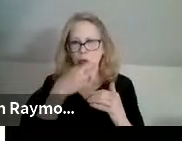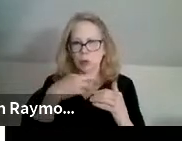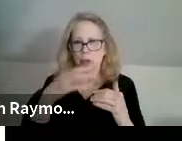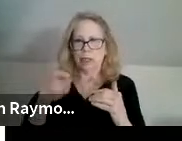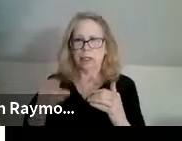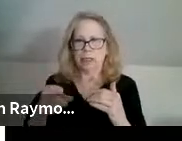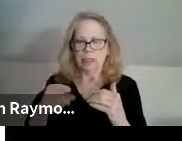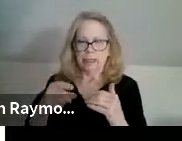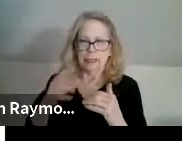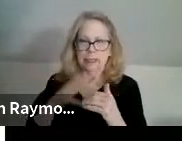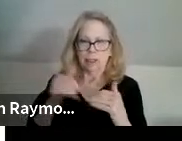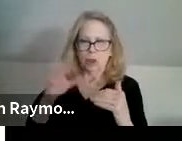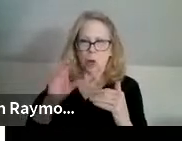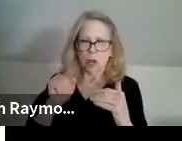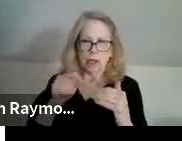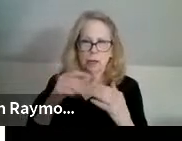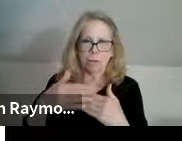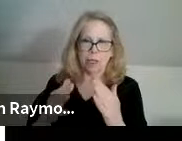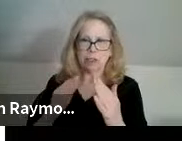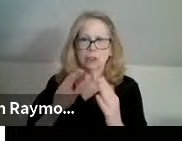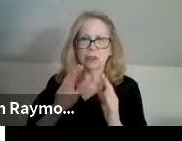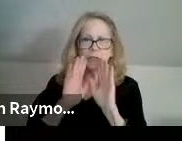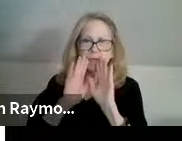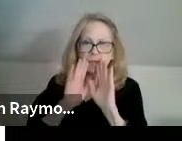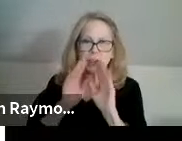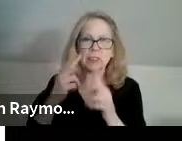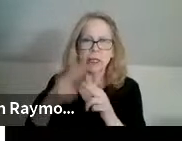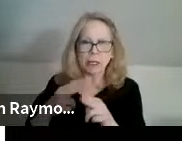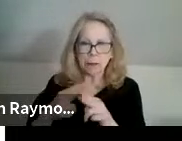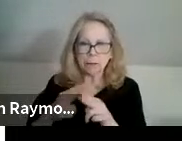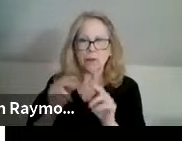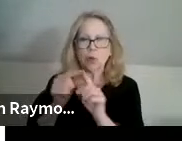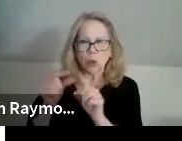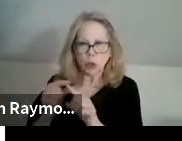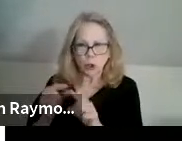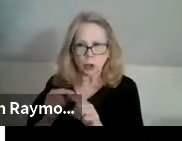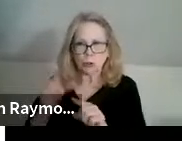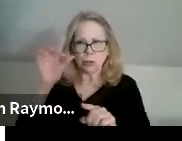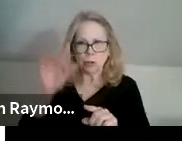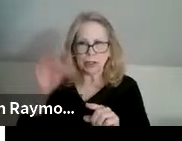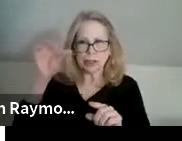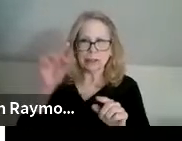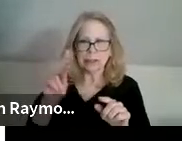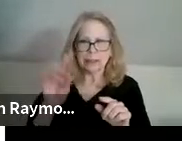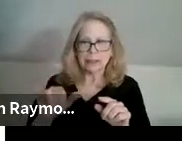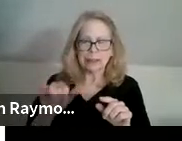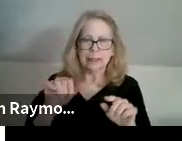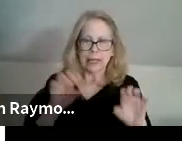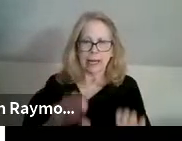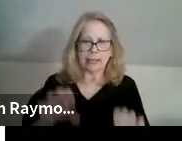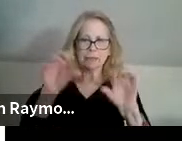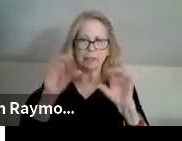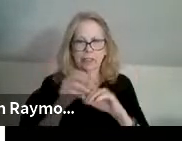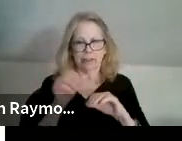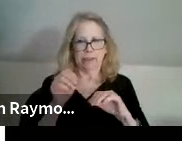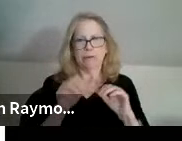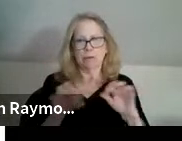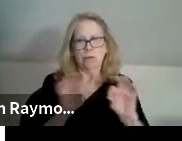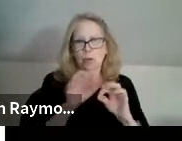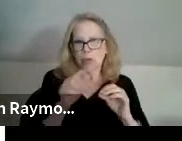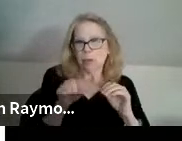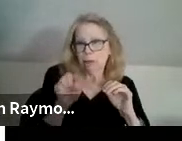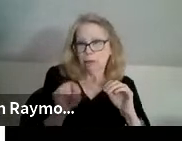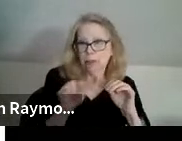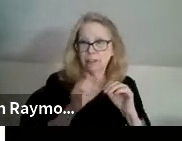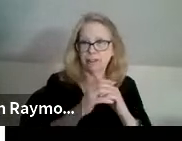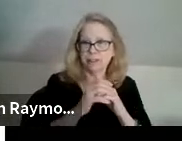out box here says orange chicken, item 1 of 9, press the middle key to activate. So the important thing with this, and